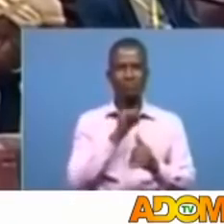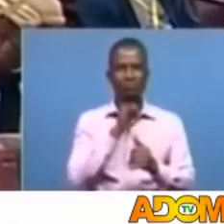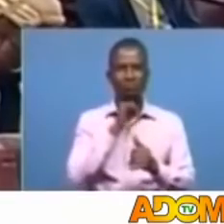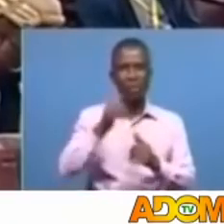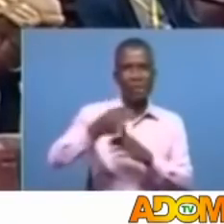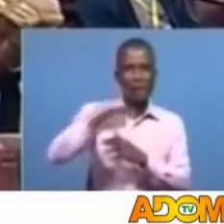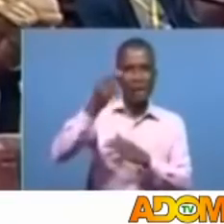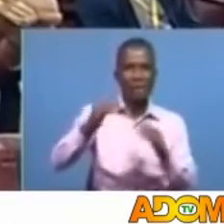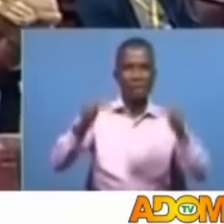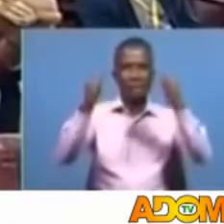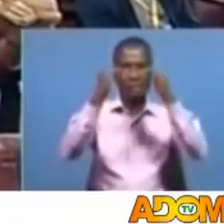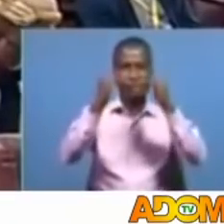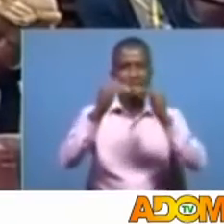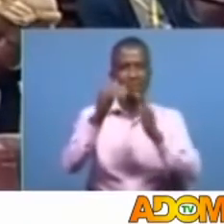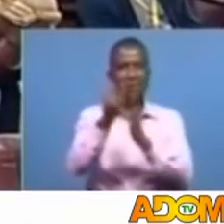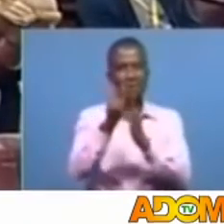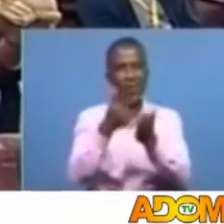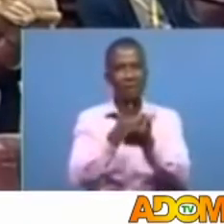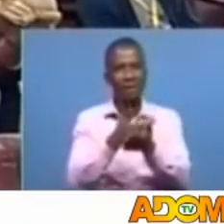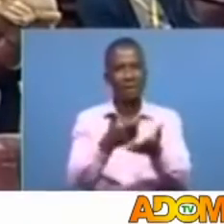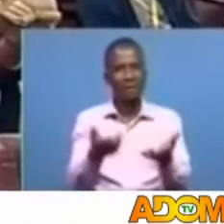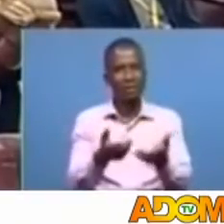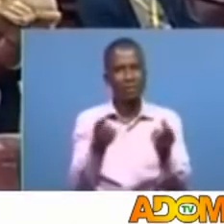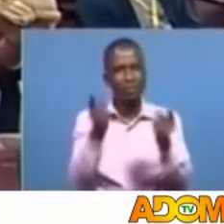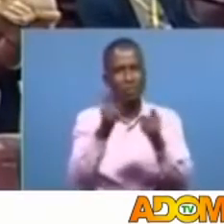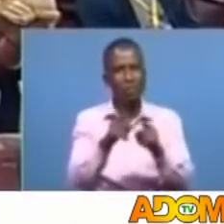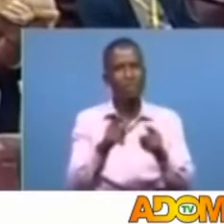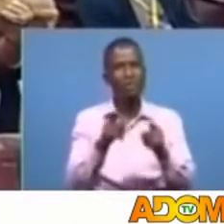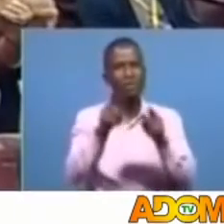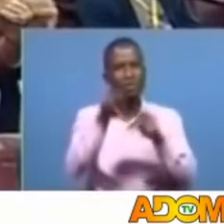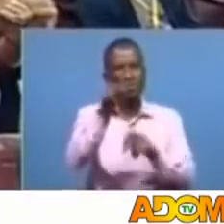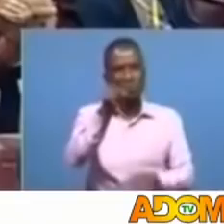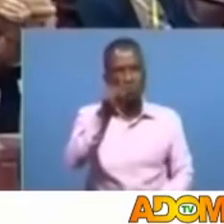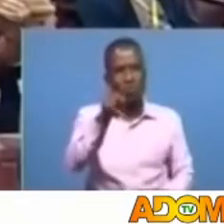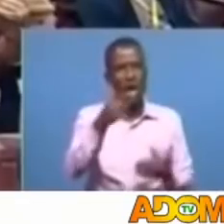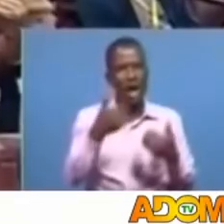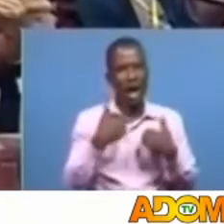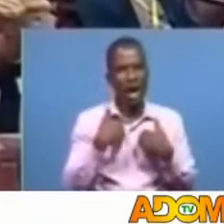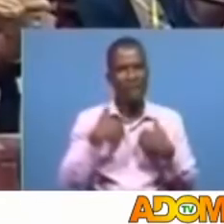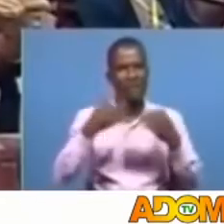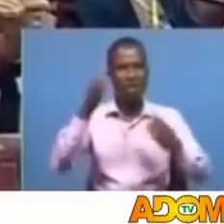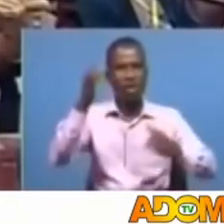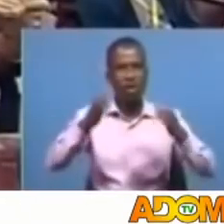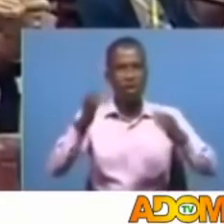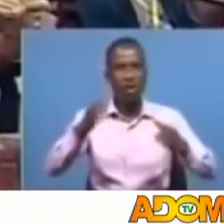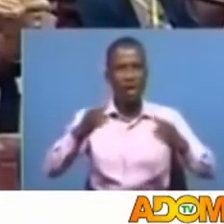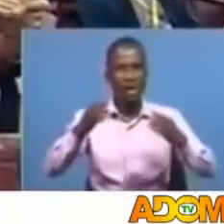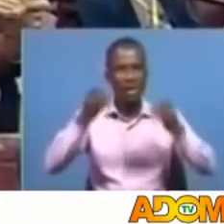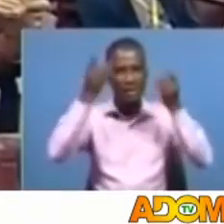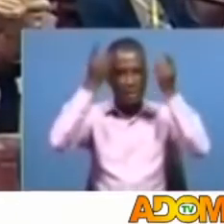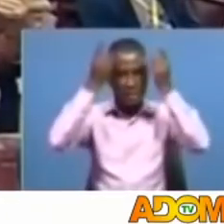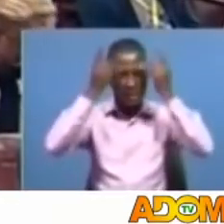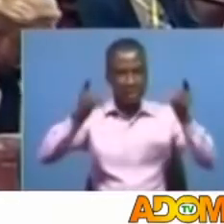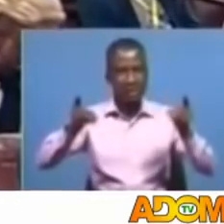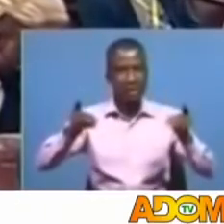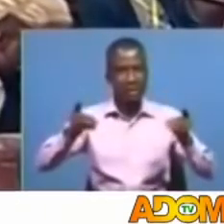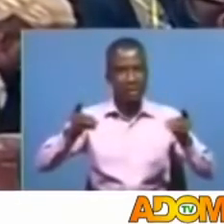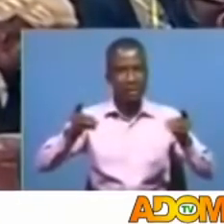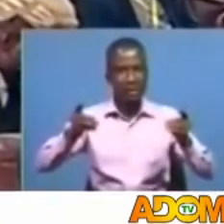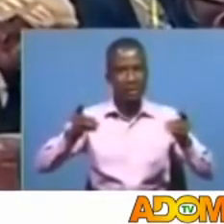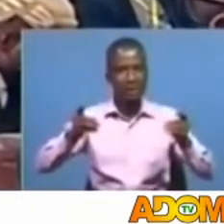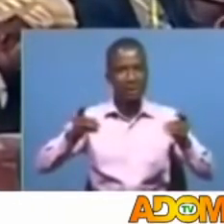than the Parliament of Ghana. And so when you have a judicial decision of the highest court of the